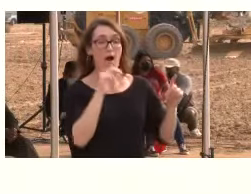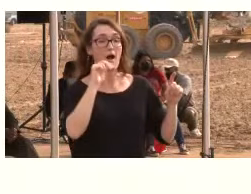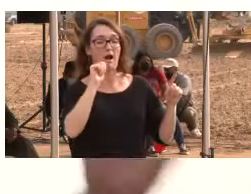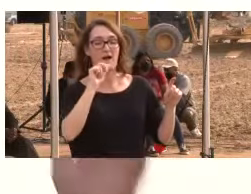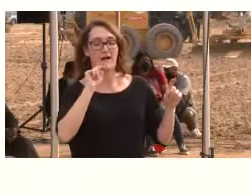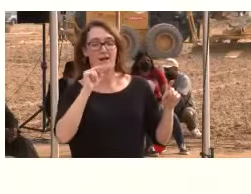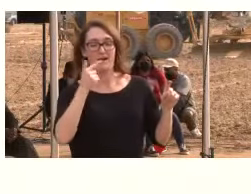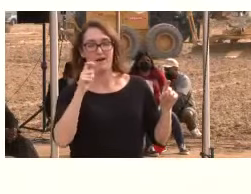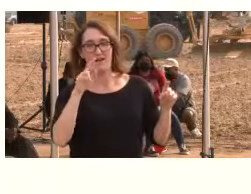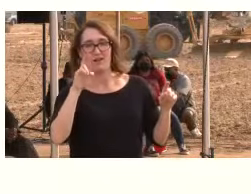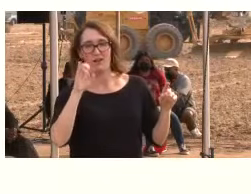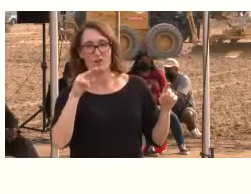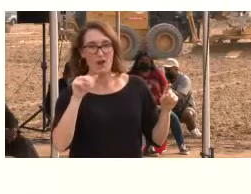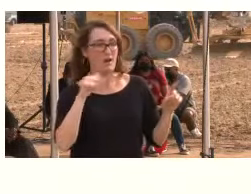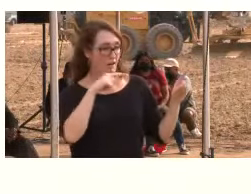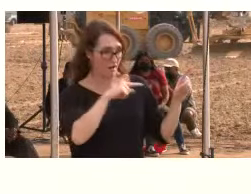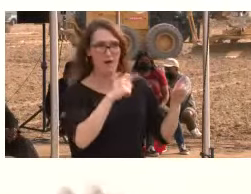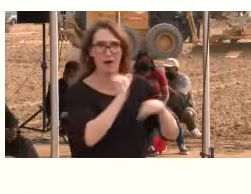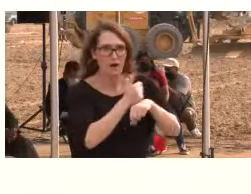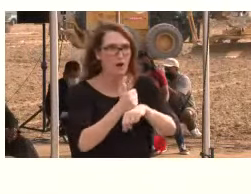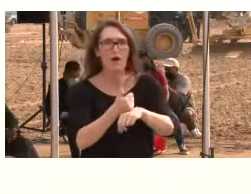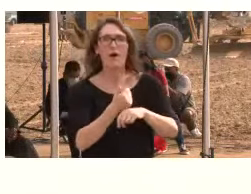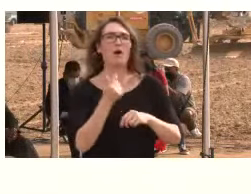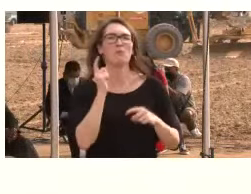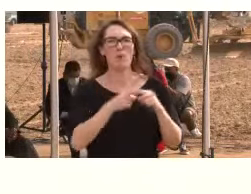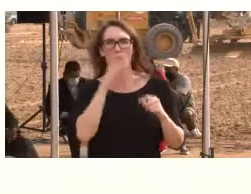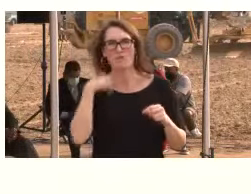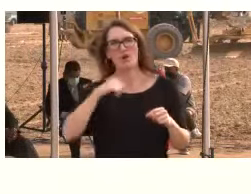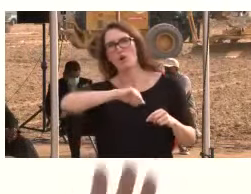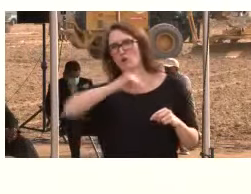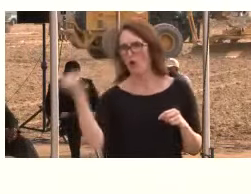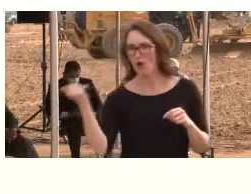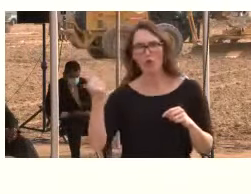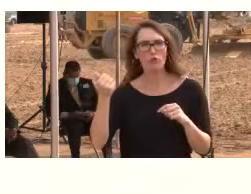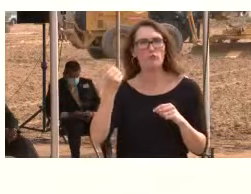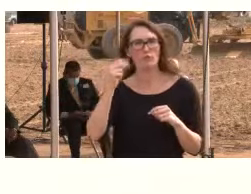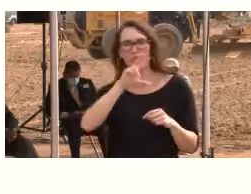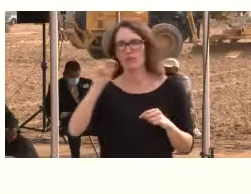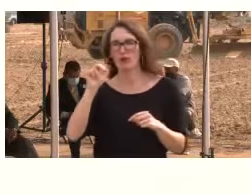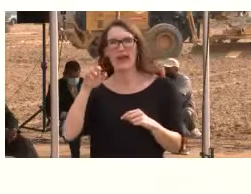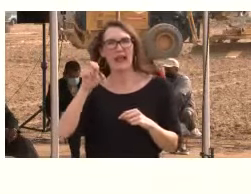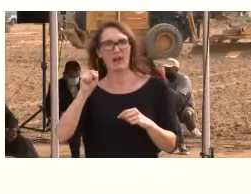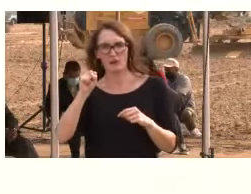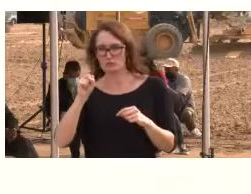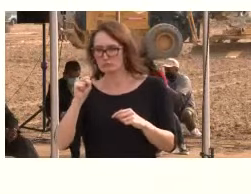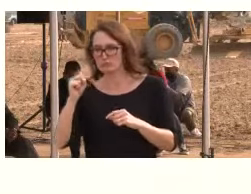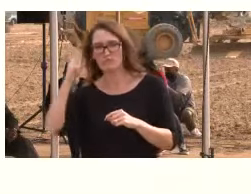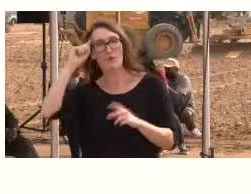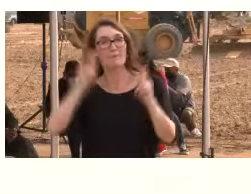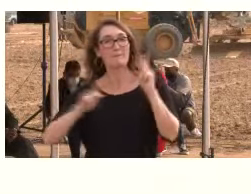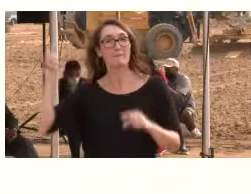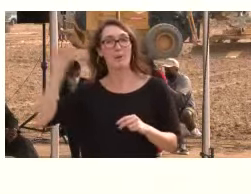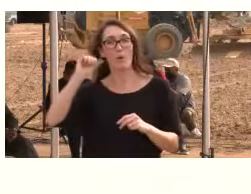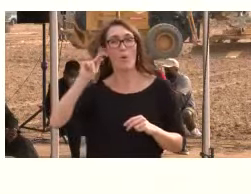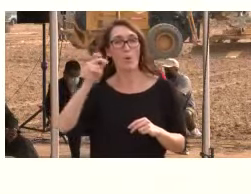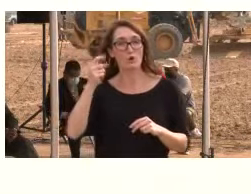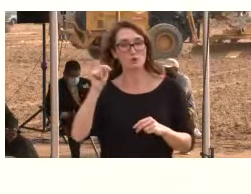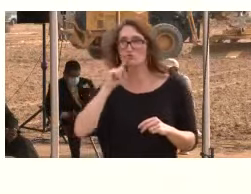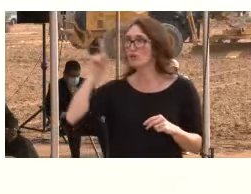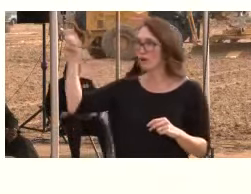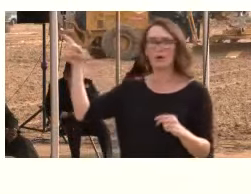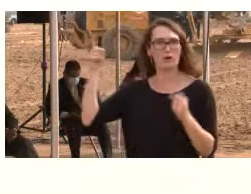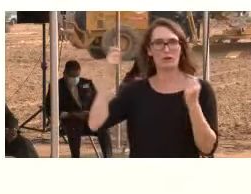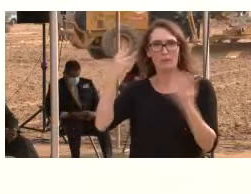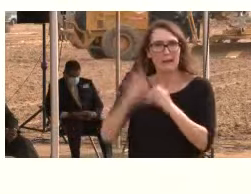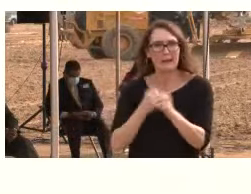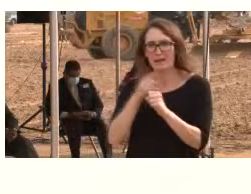another 25 million dollars on 30 acres for the people of Oakhurst, and there's been a gap there. They've been